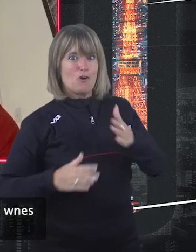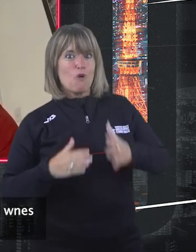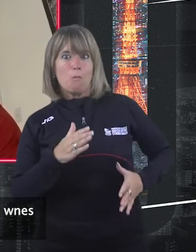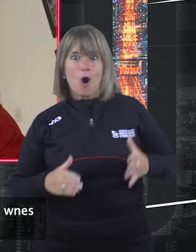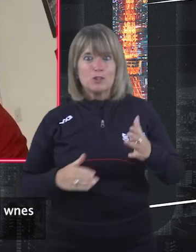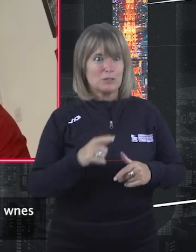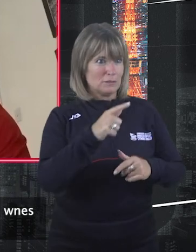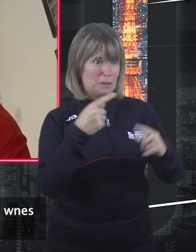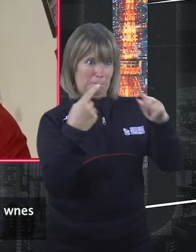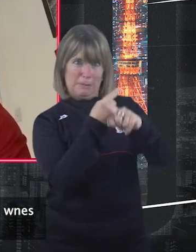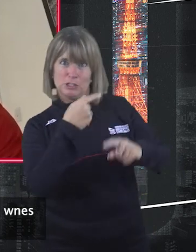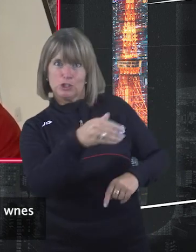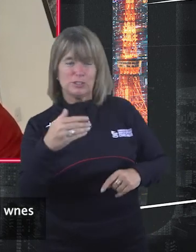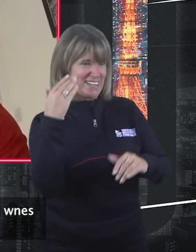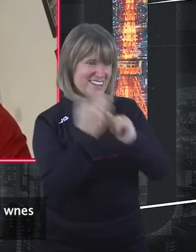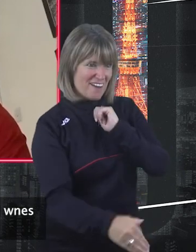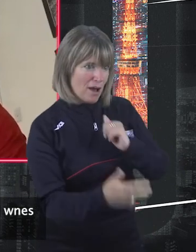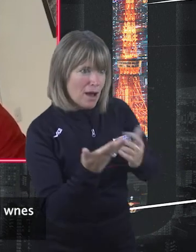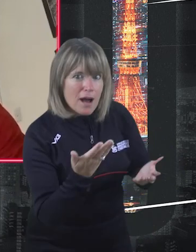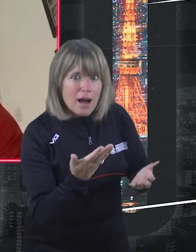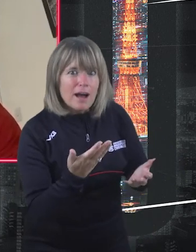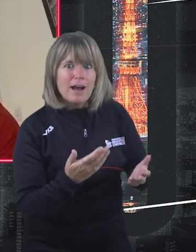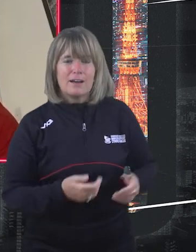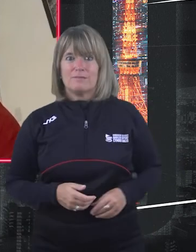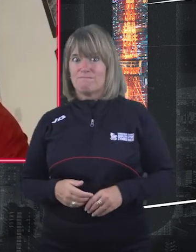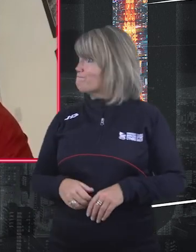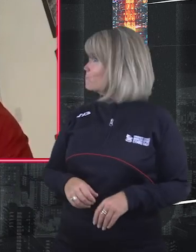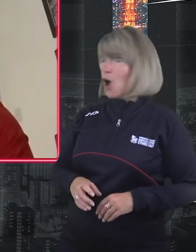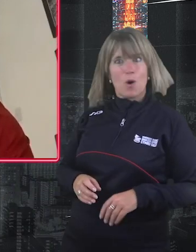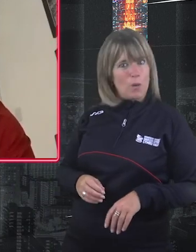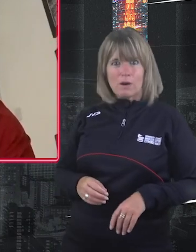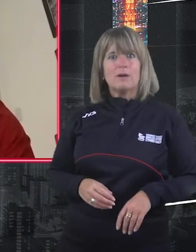a robot will never miss a shot. No.